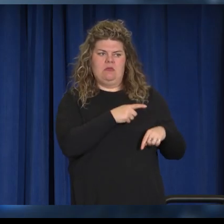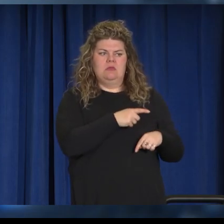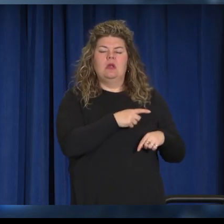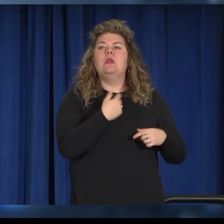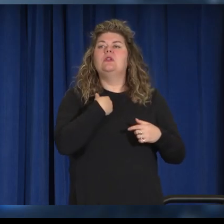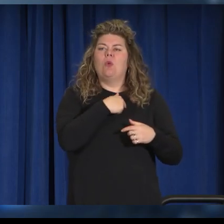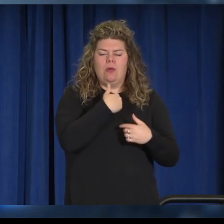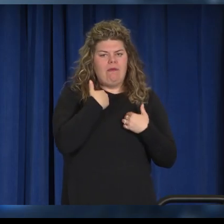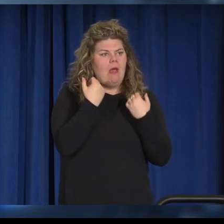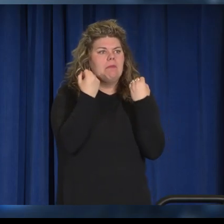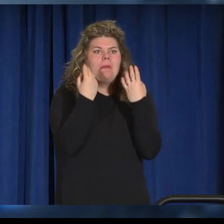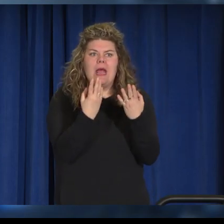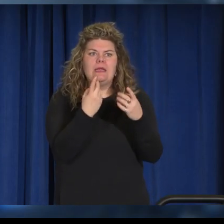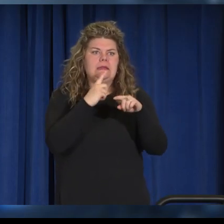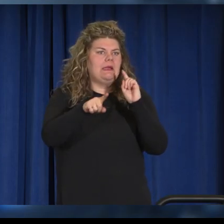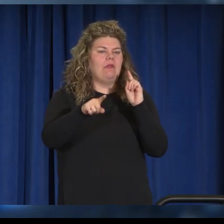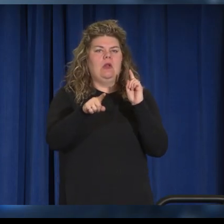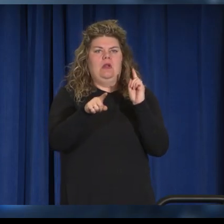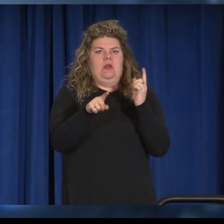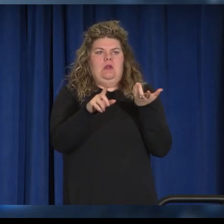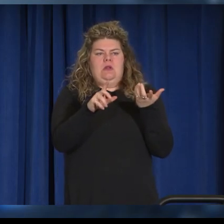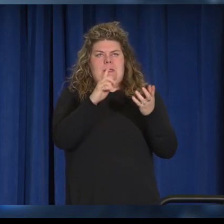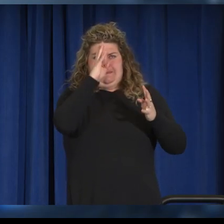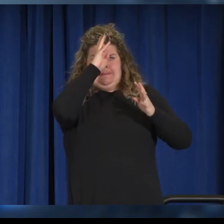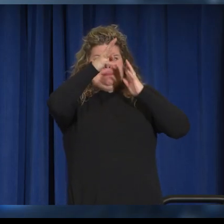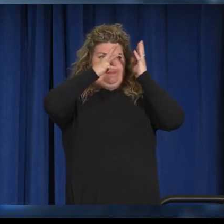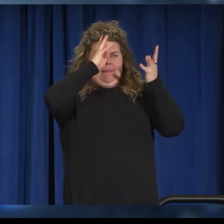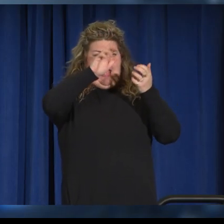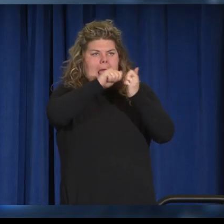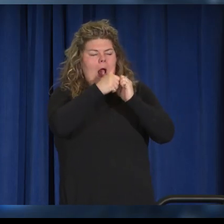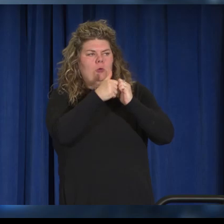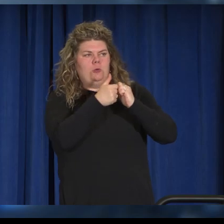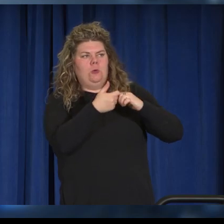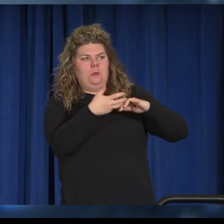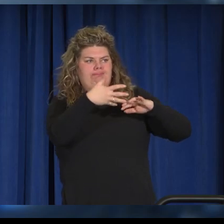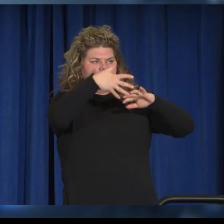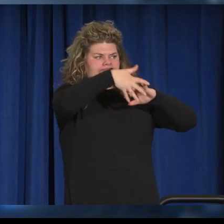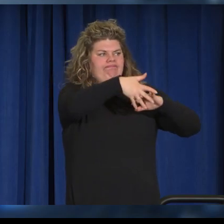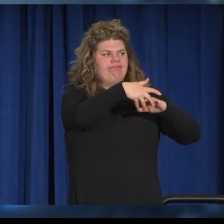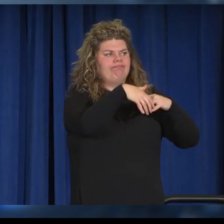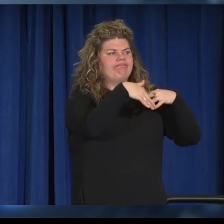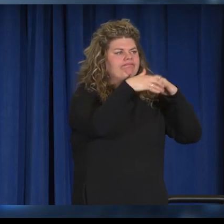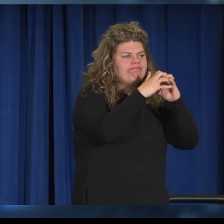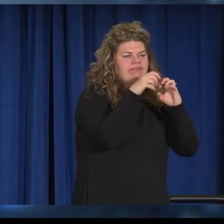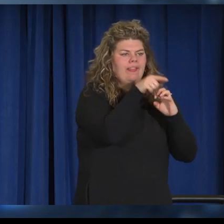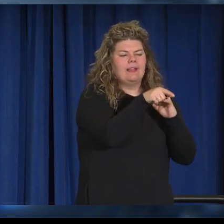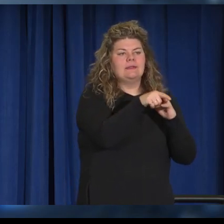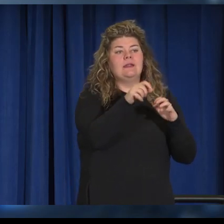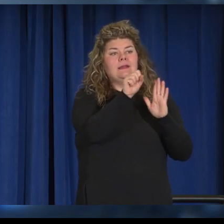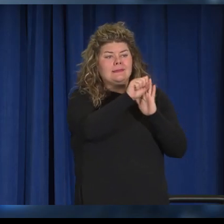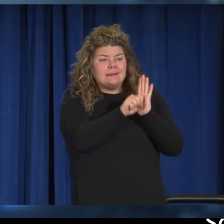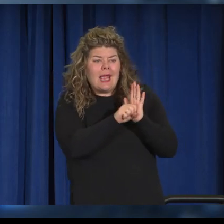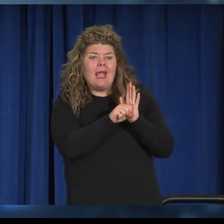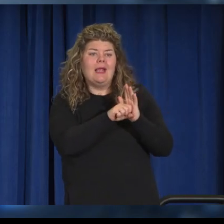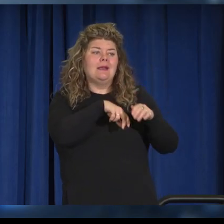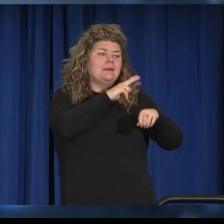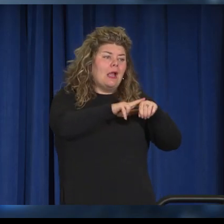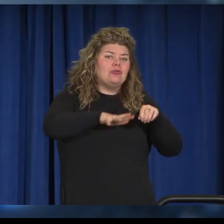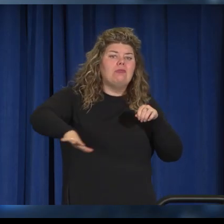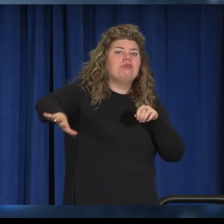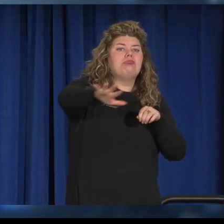number of ways in which we can have grassroots level effect, we can have statewide effect, we can have national level